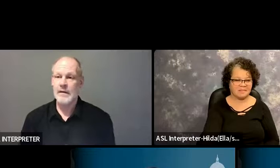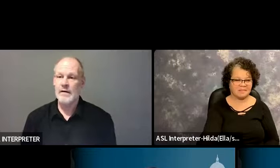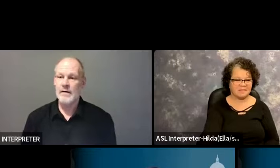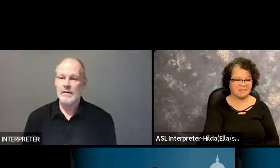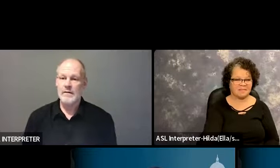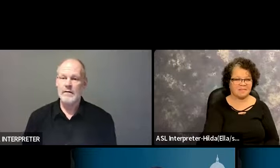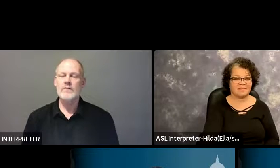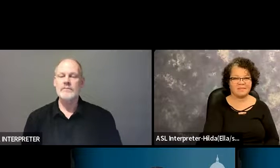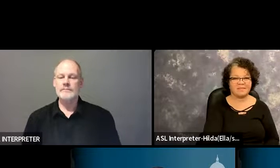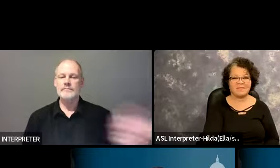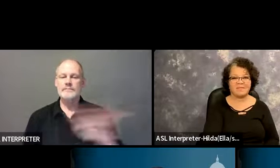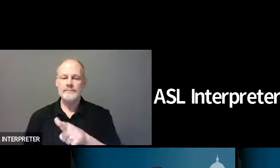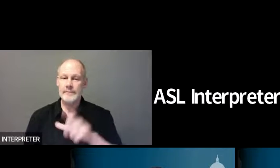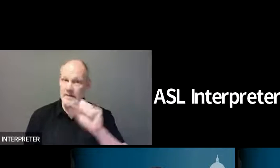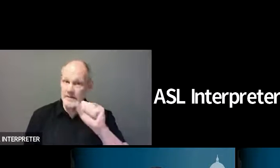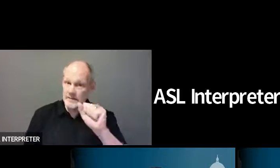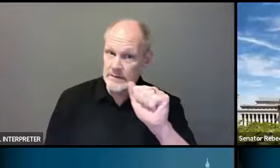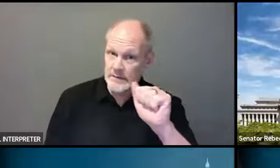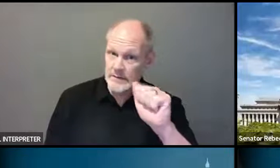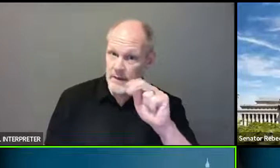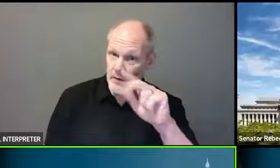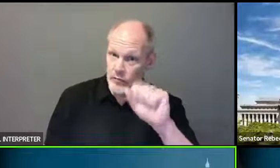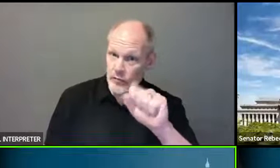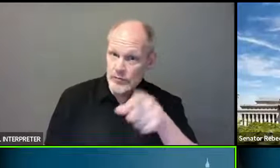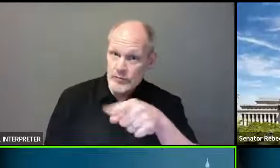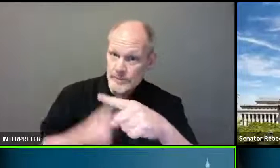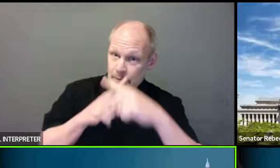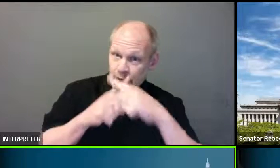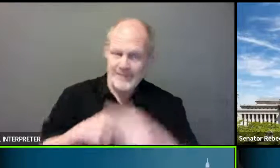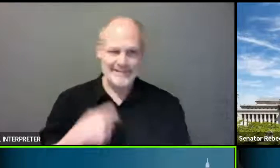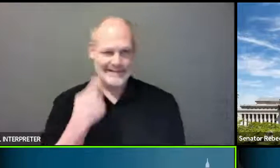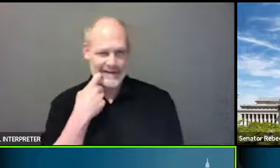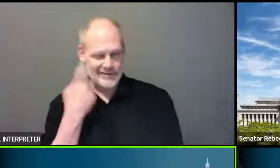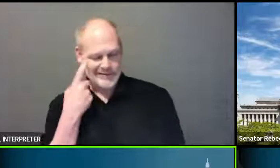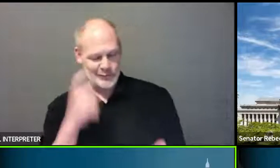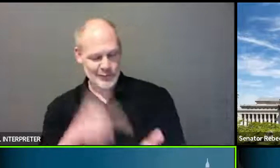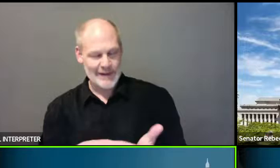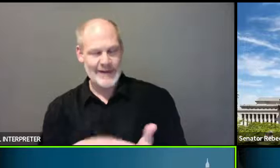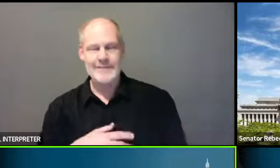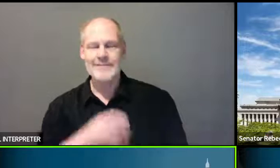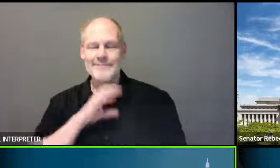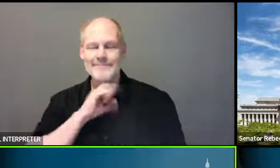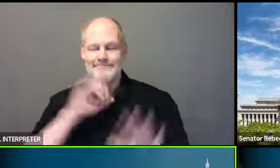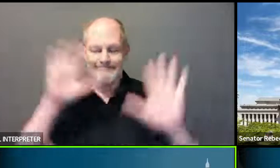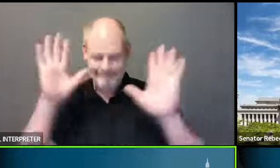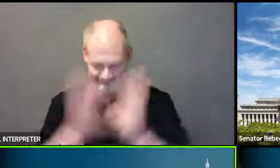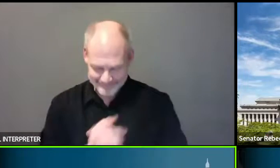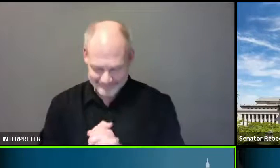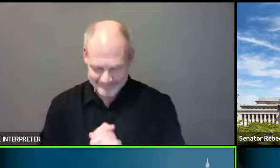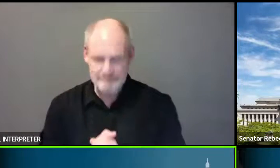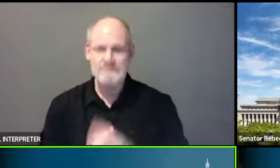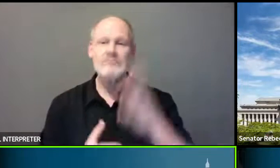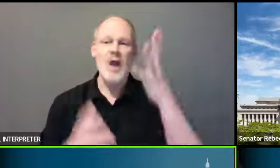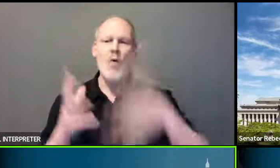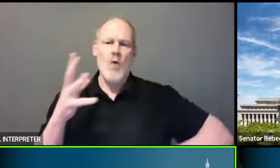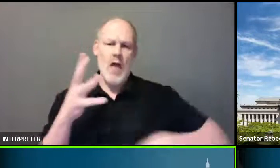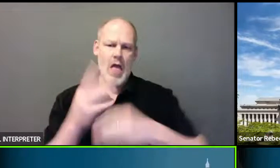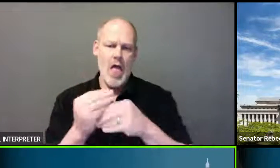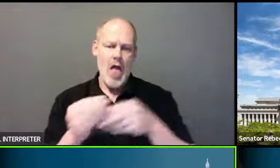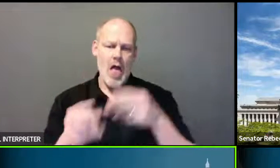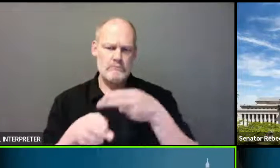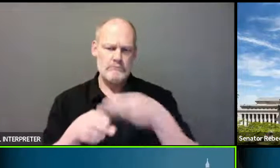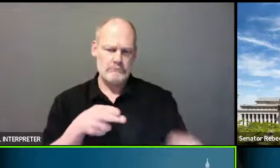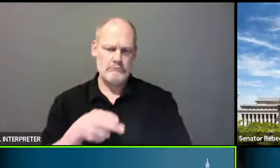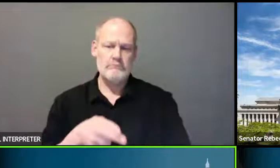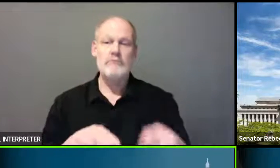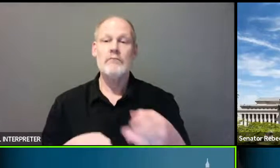Rep. Santos, you are on mute. I just realized that. What I wanted to add is what the